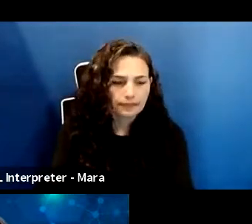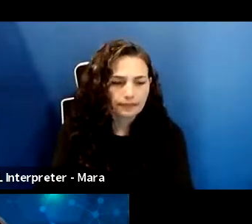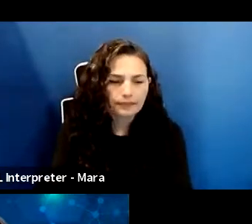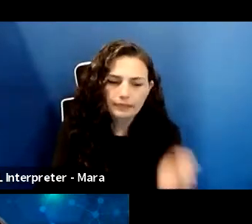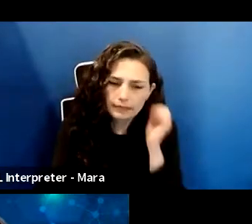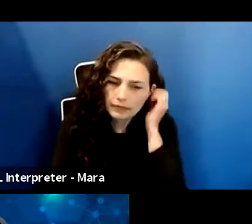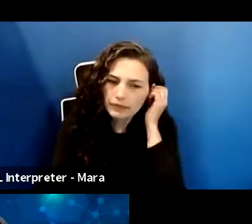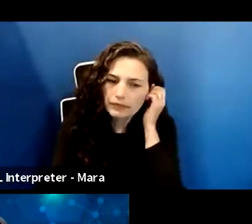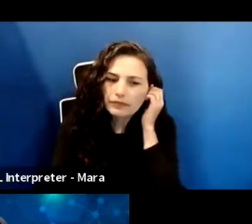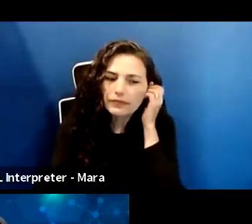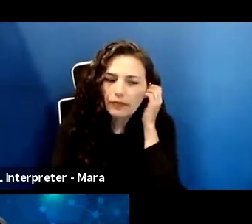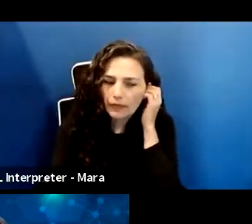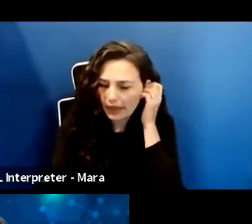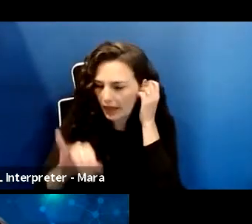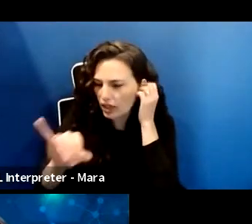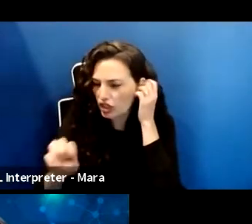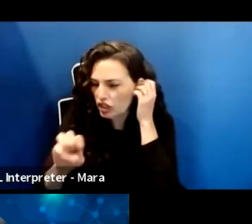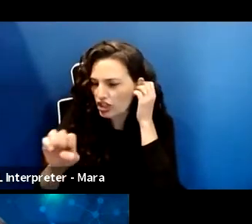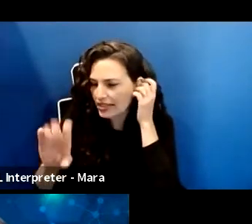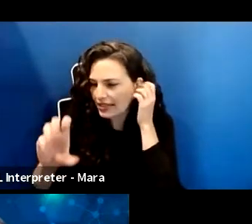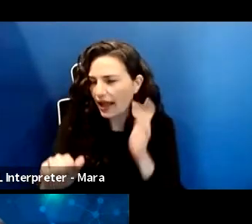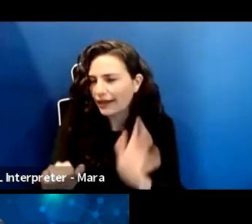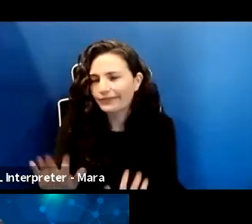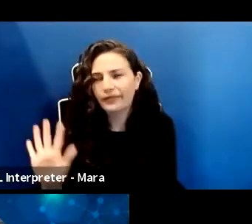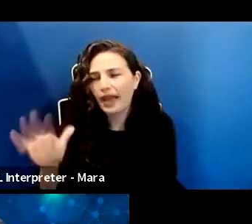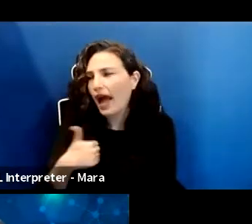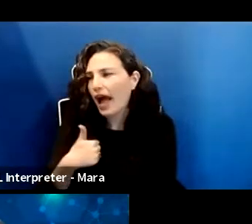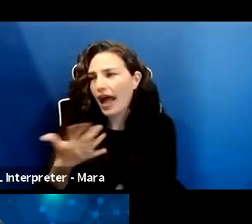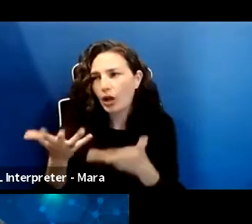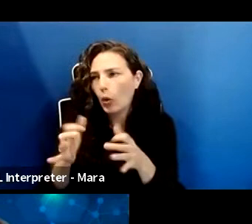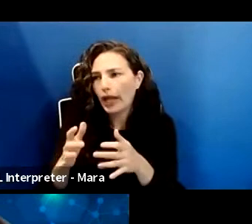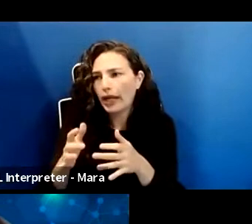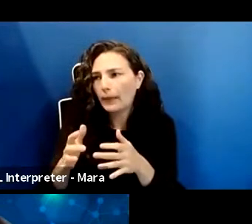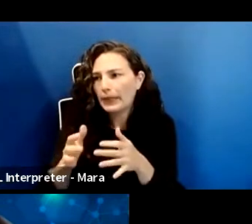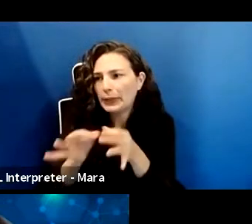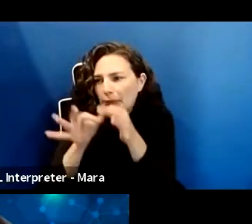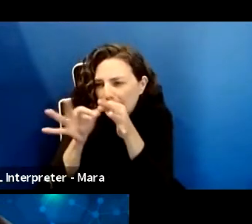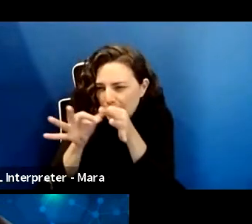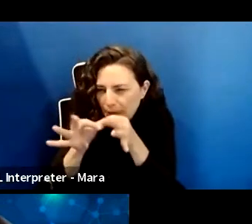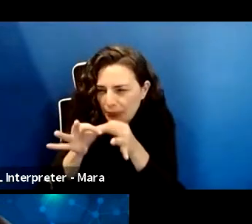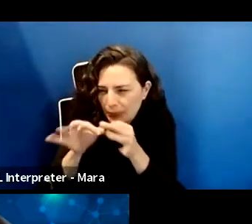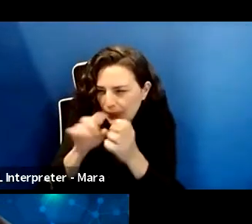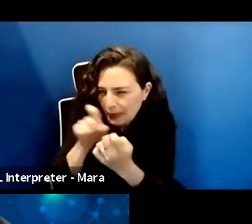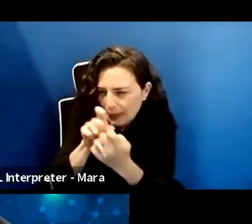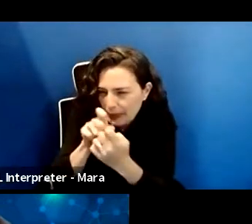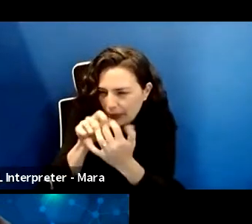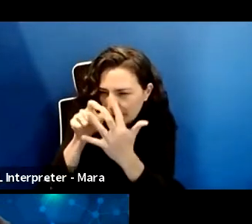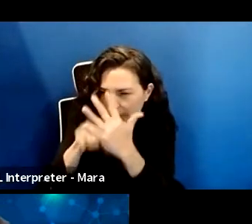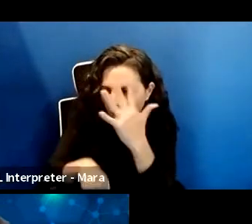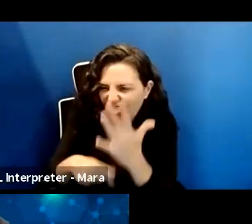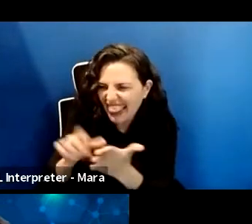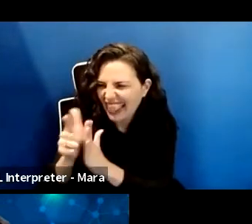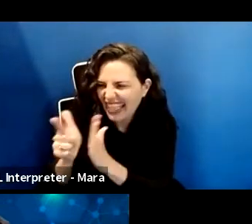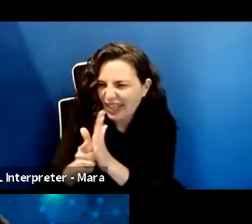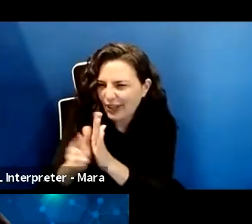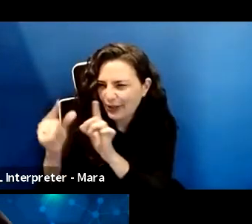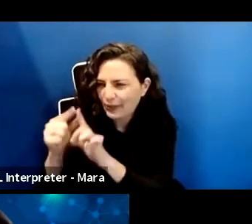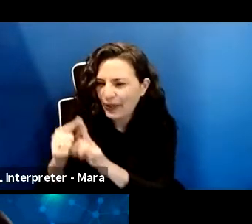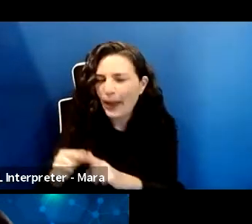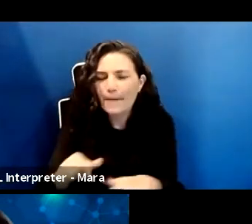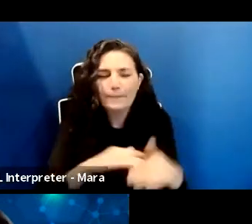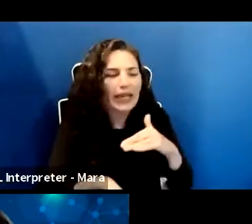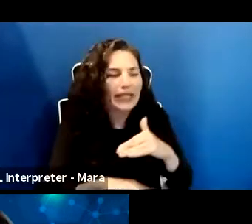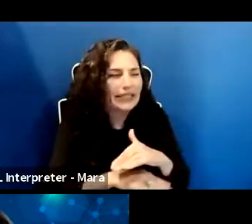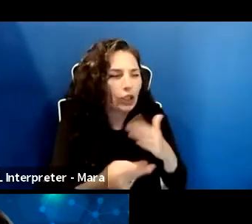of legal nuances on that, but I don't think that's what you're all asking for. Basically the idea is just that you are signing a contract with